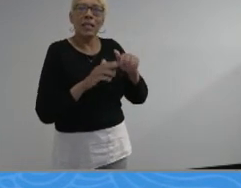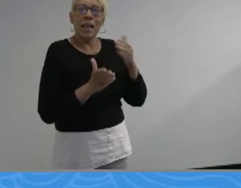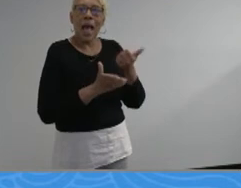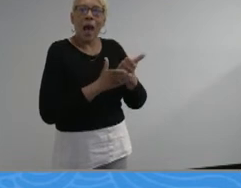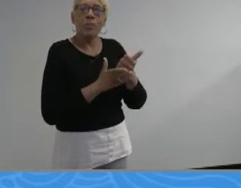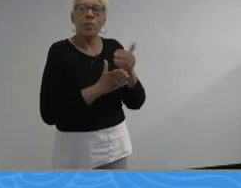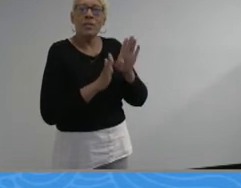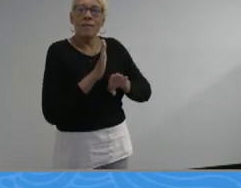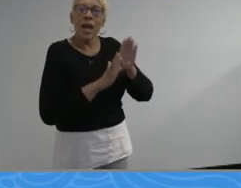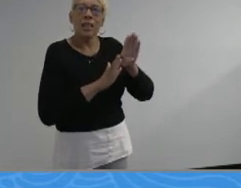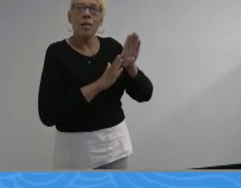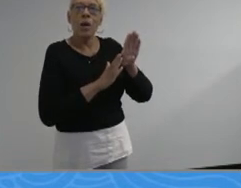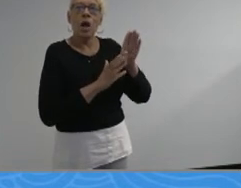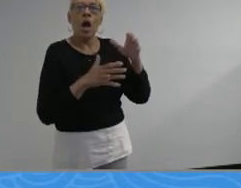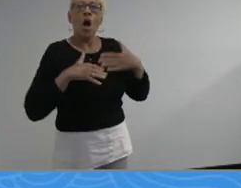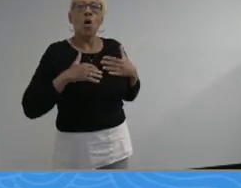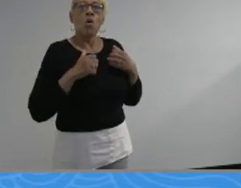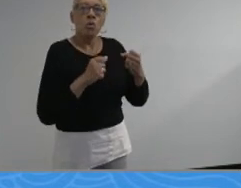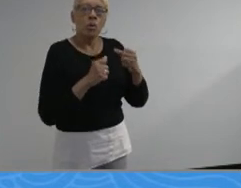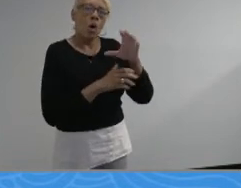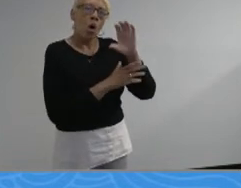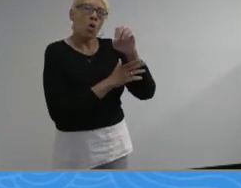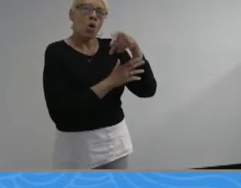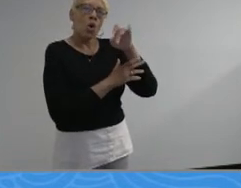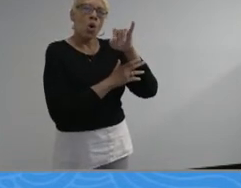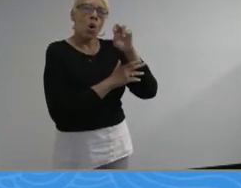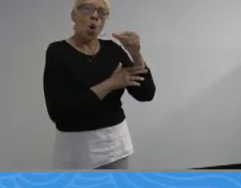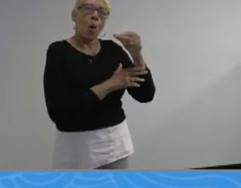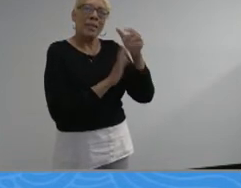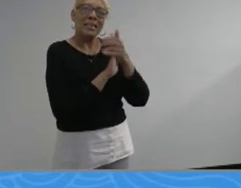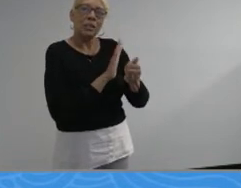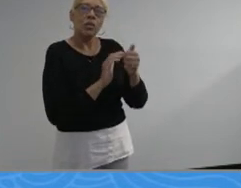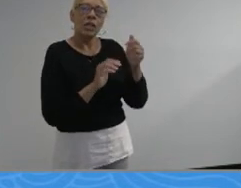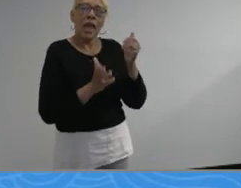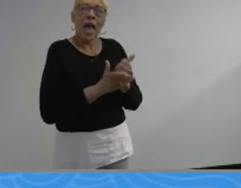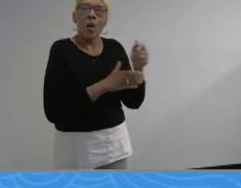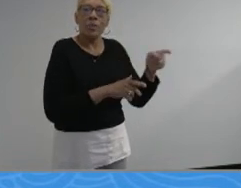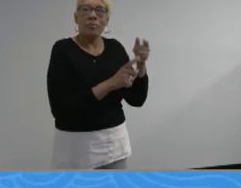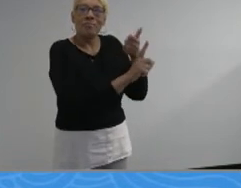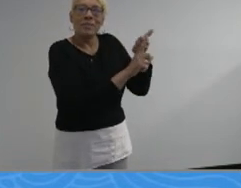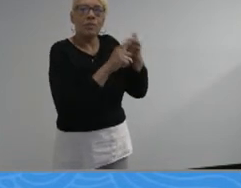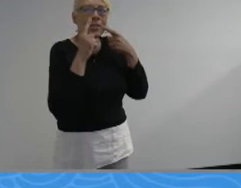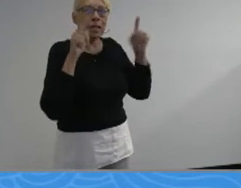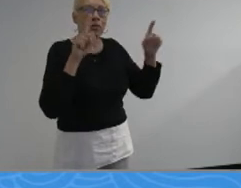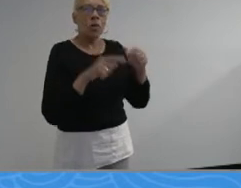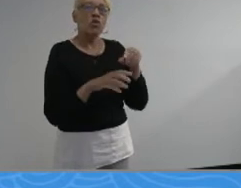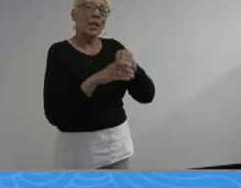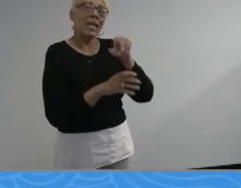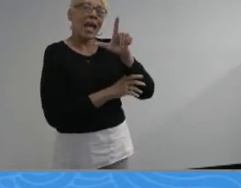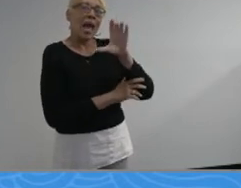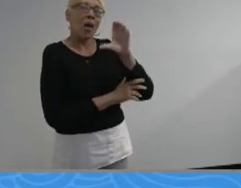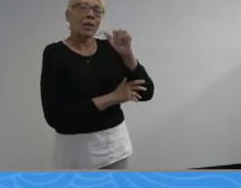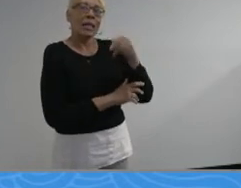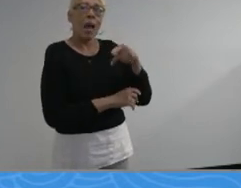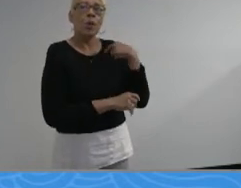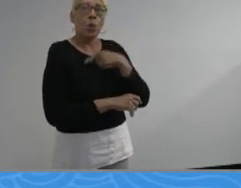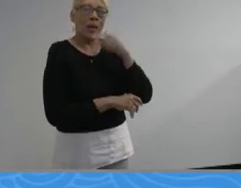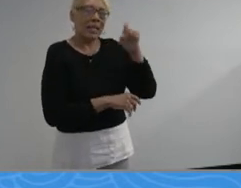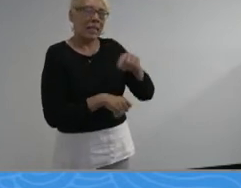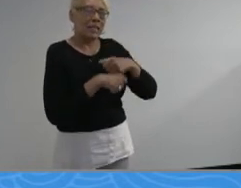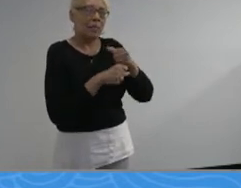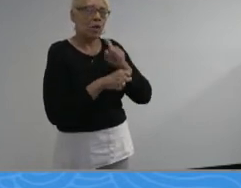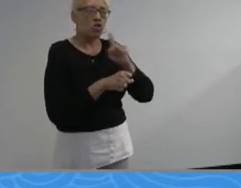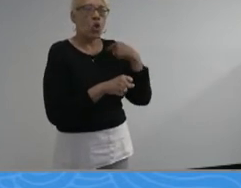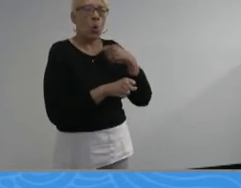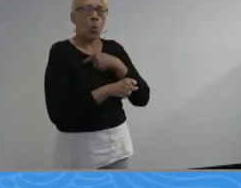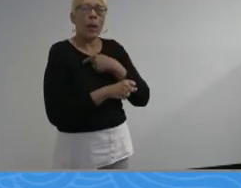coping mechanisms behaviorally and academically that helps them to become successful. So I think in the LCAP, we need to make sure that we are calling out and lifting